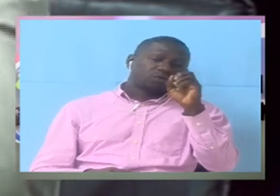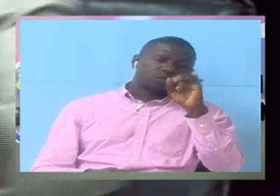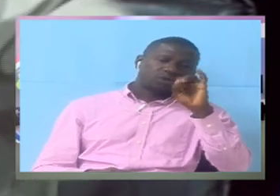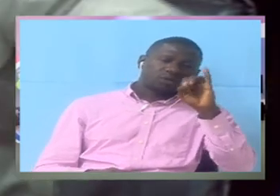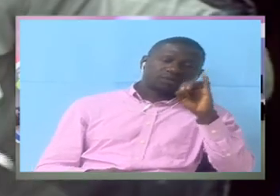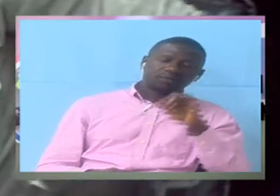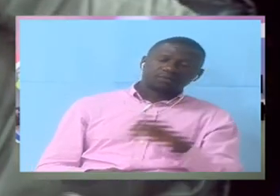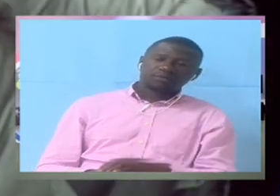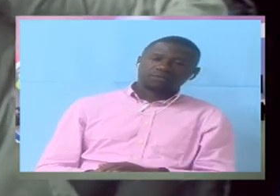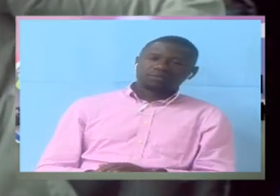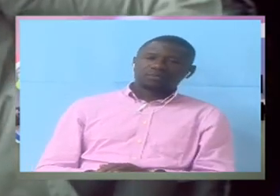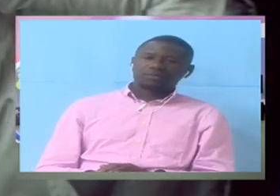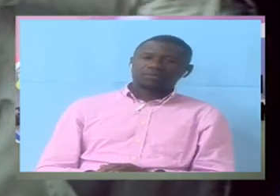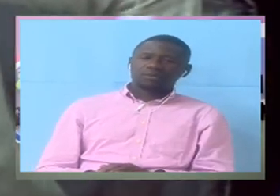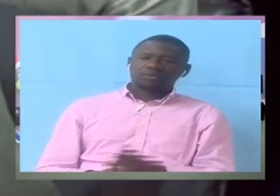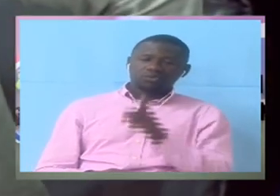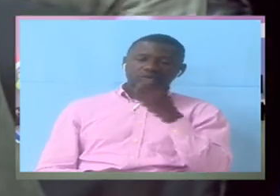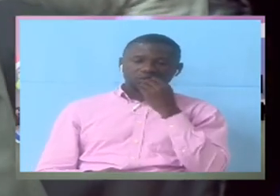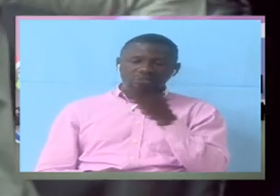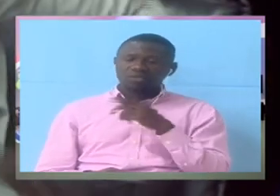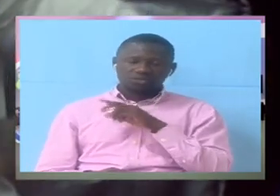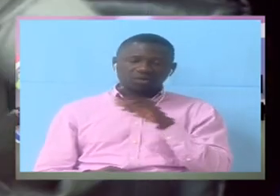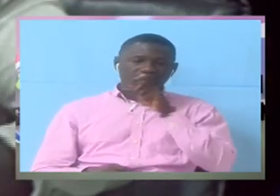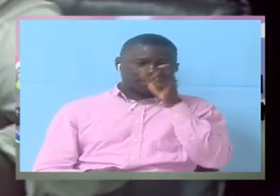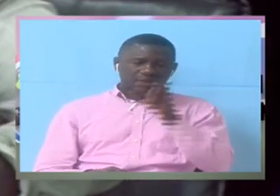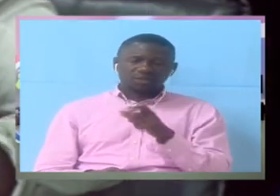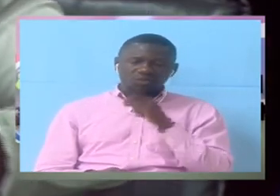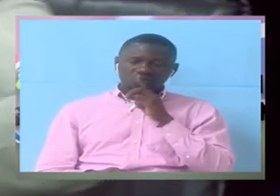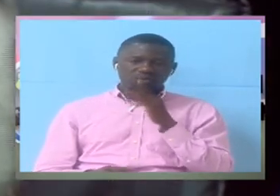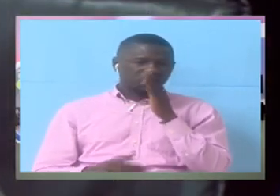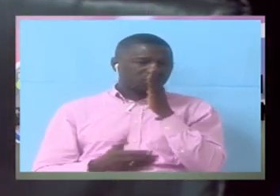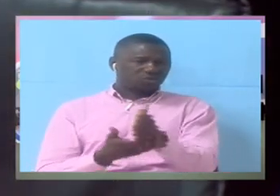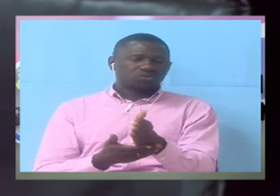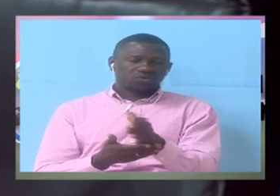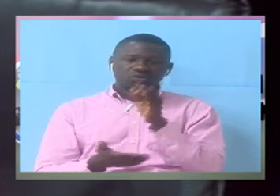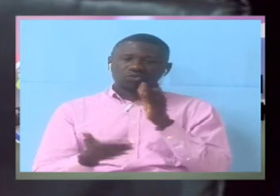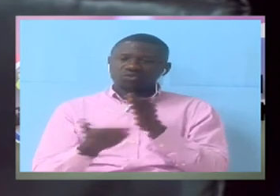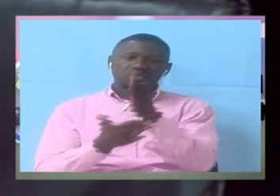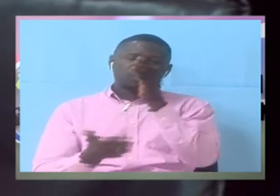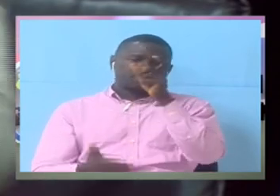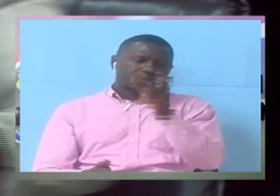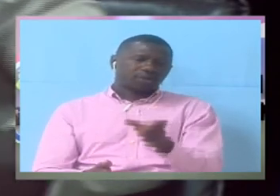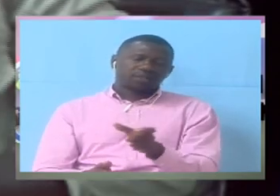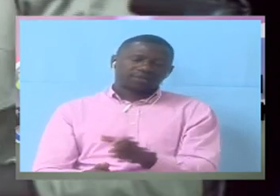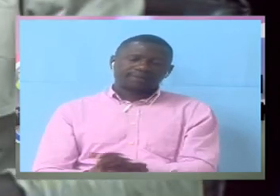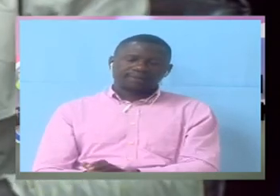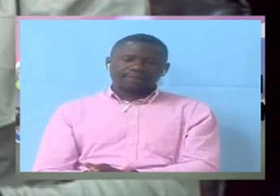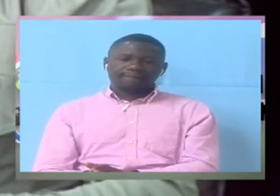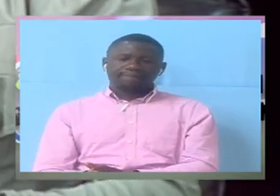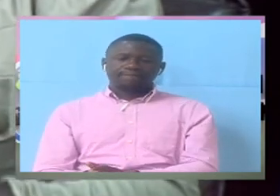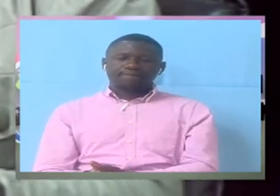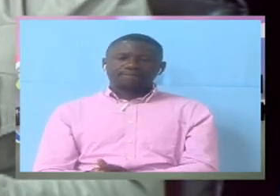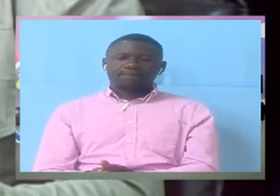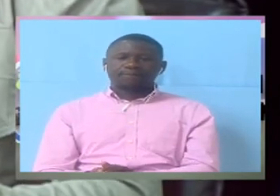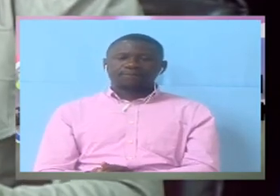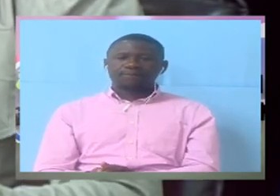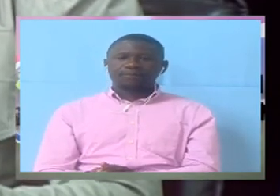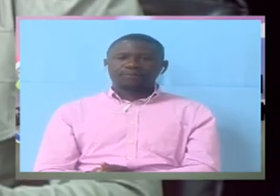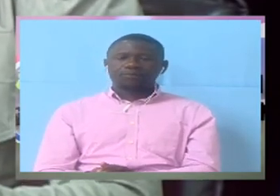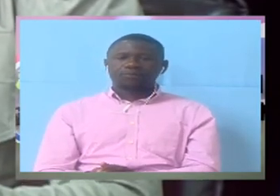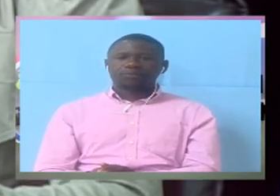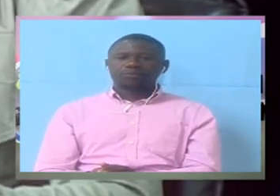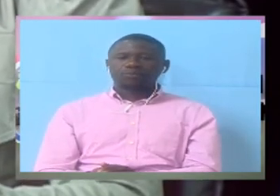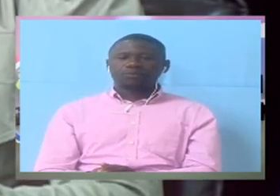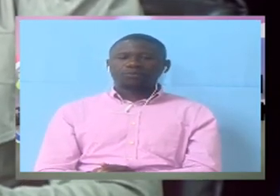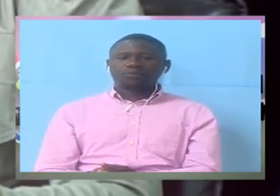So you say he wasn't a trustworthy person. He wasn't somebody that could be trusted. Yeah, in fojko, you come more than me along go among the Lanamoti,